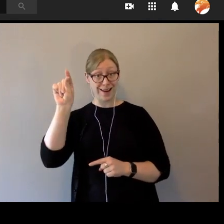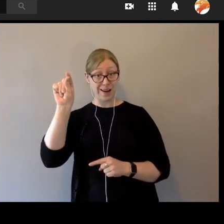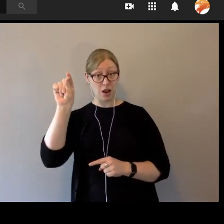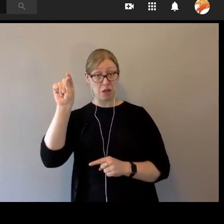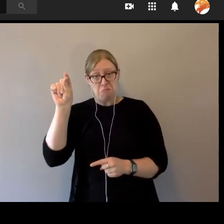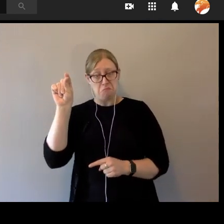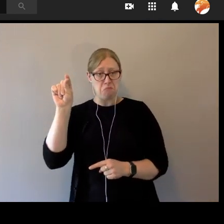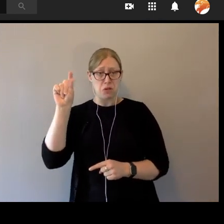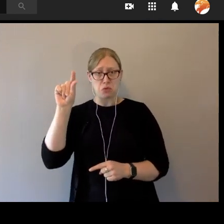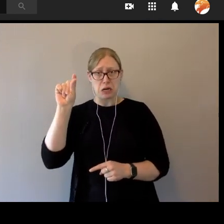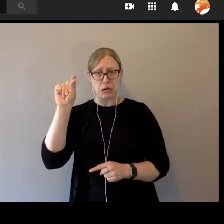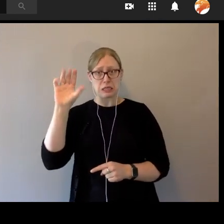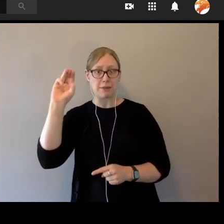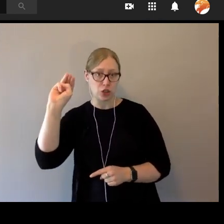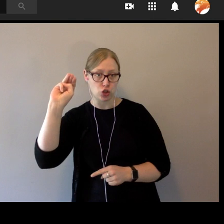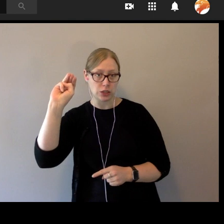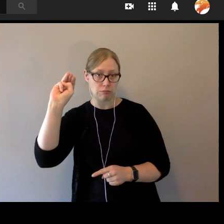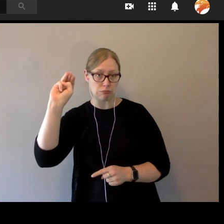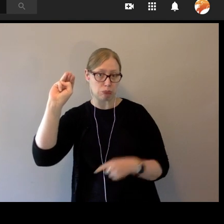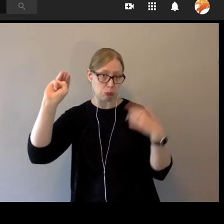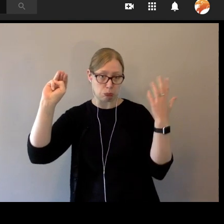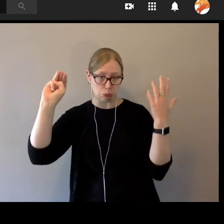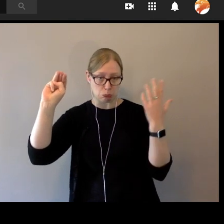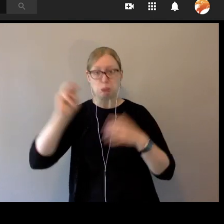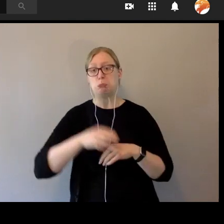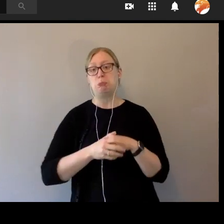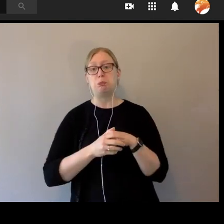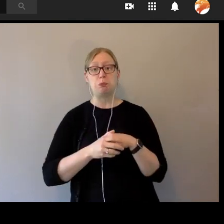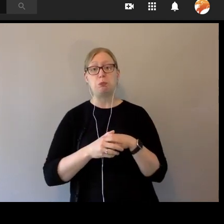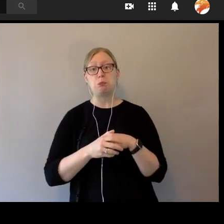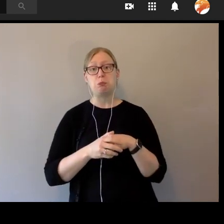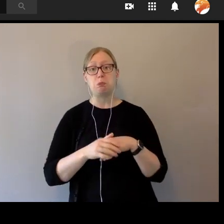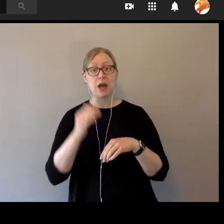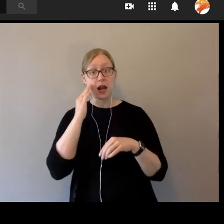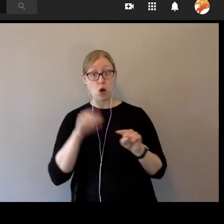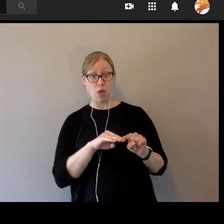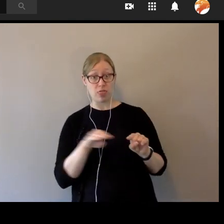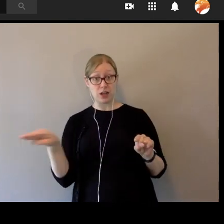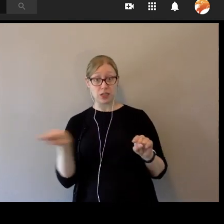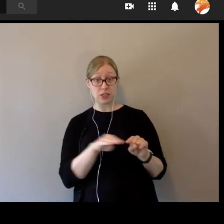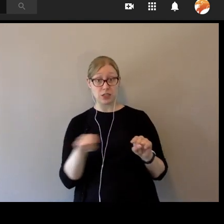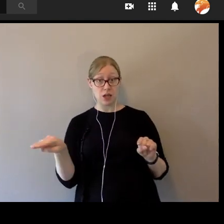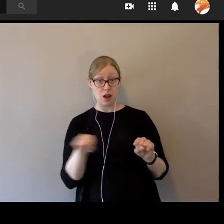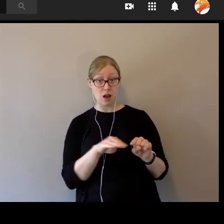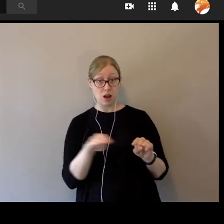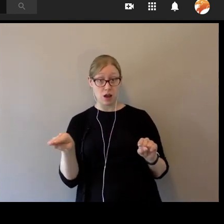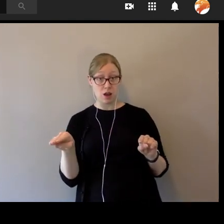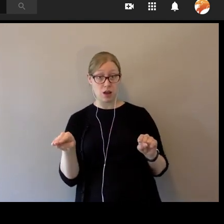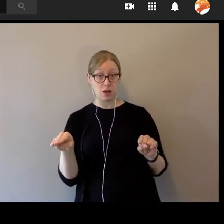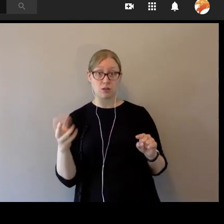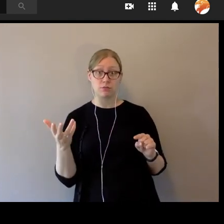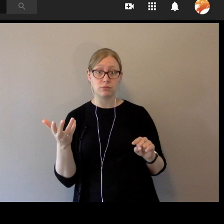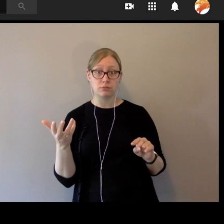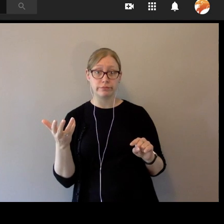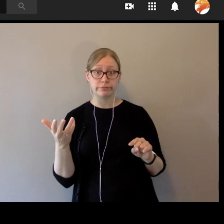20 centimeters. And I want to find, and I know this side of this triangle, maybe this is